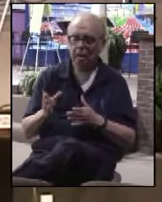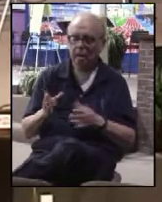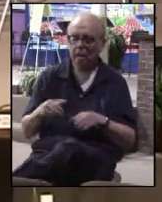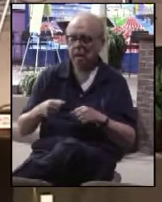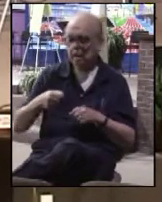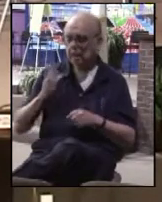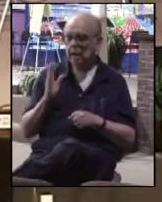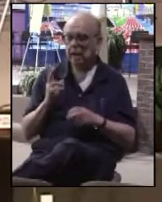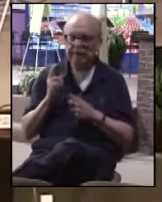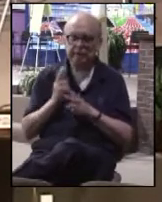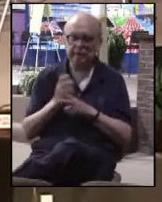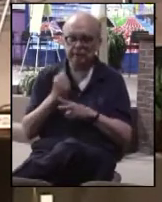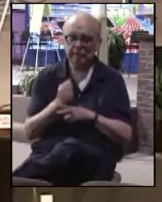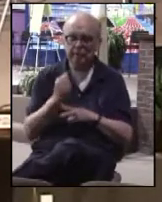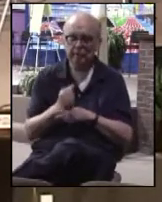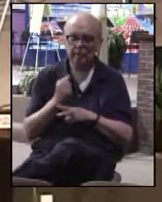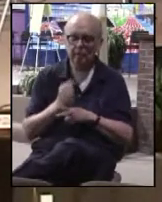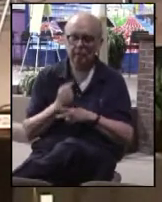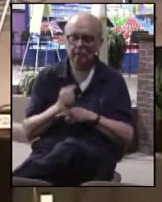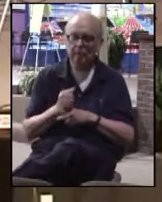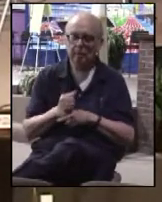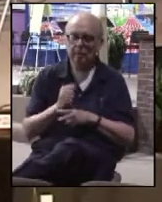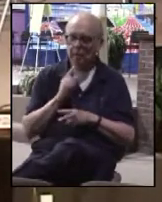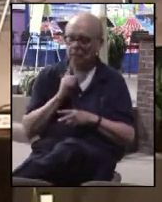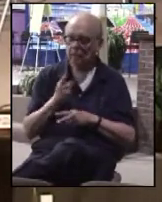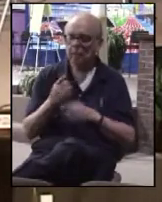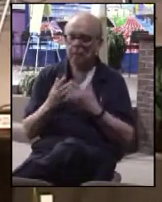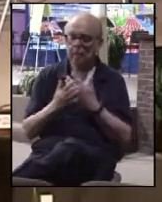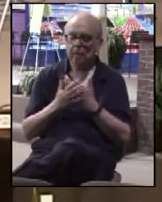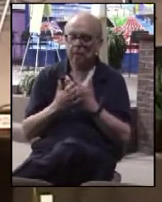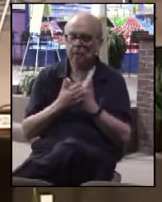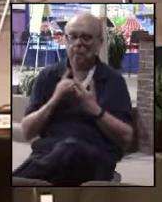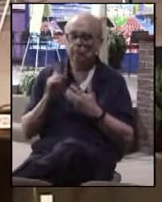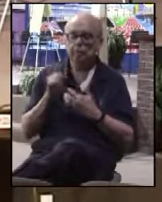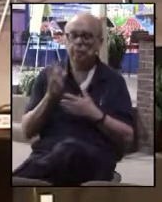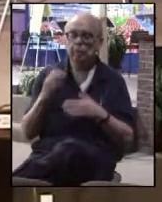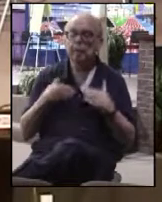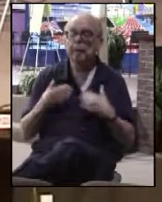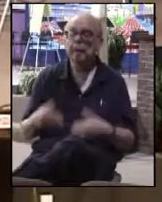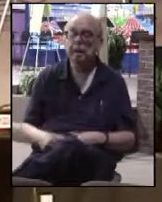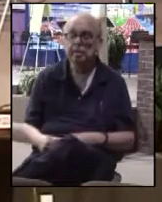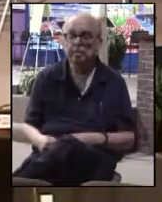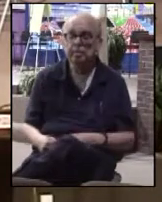and hoard it you are a prisoner in your own body and